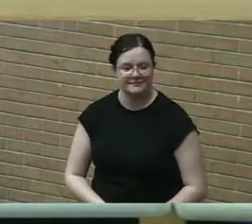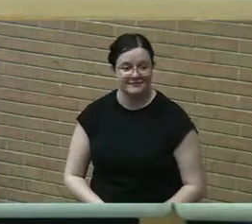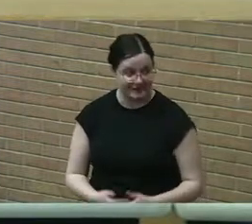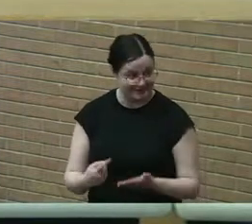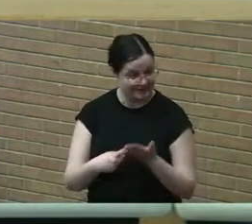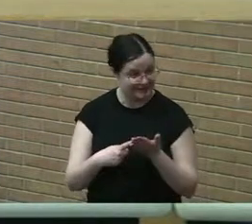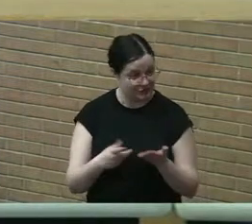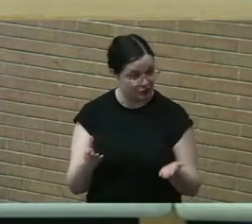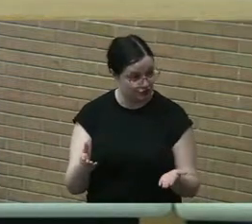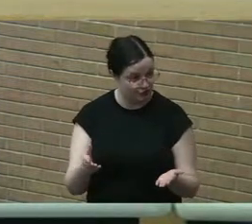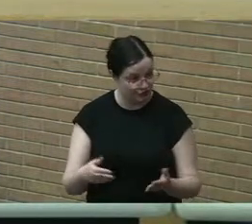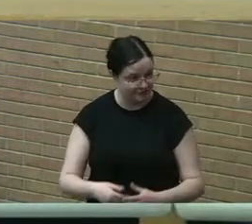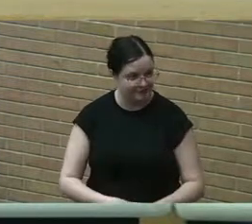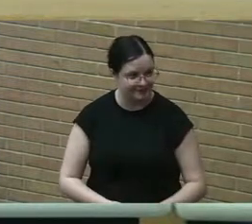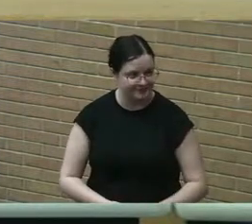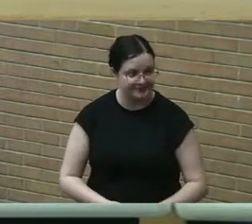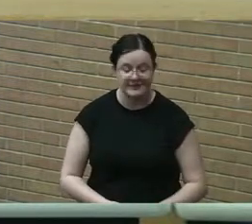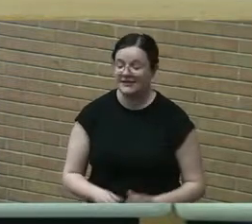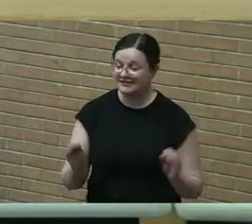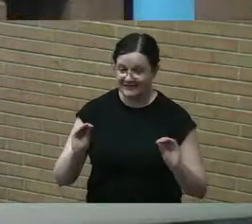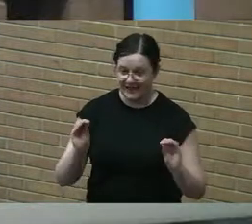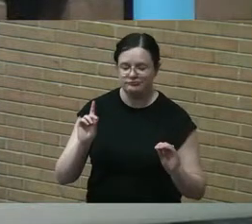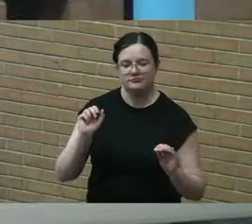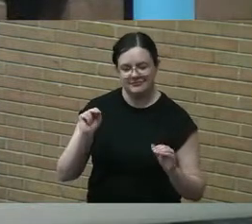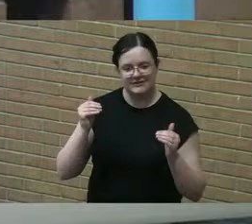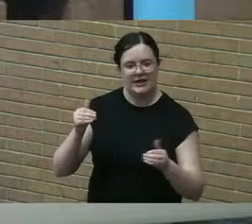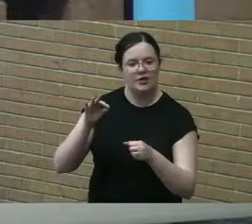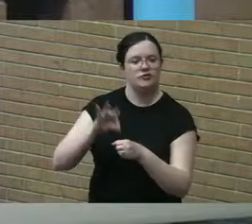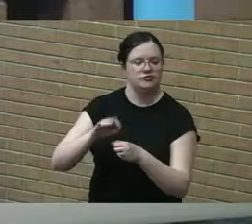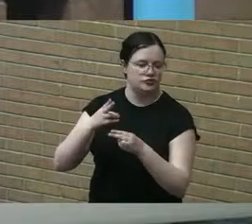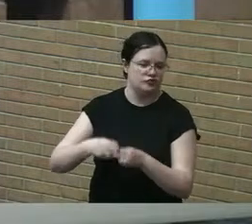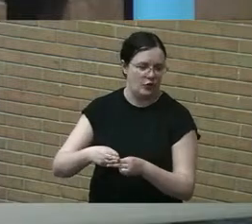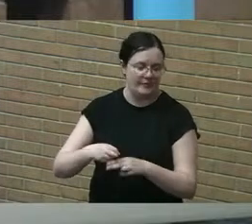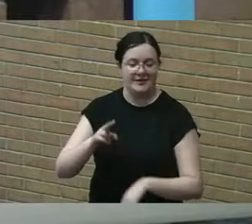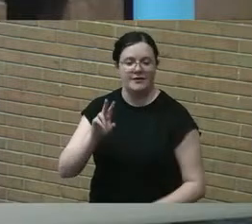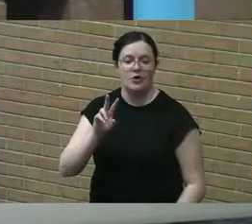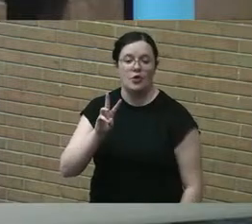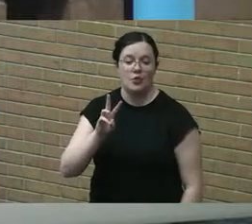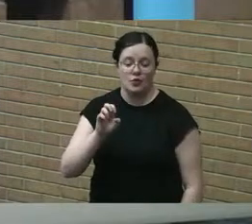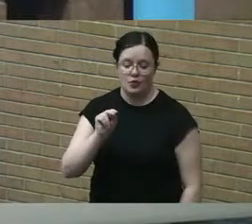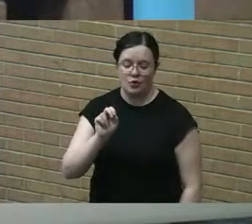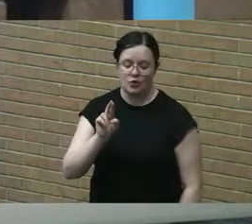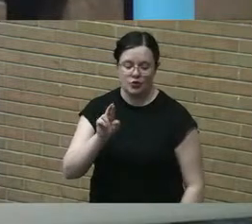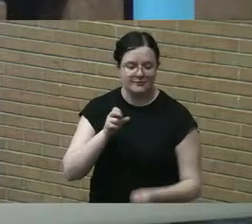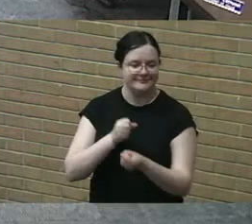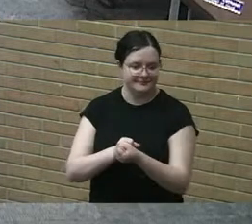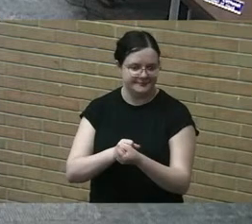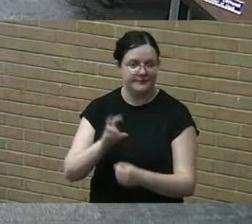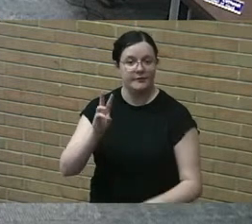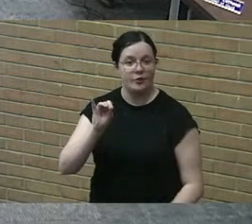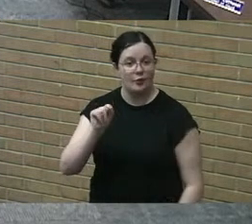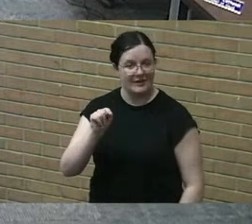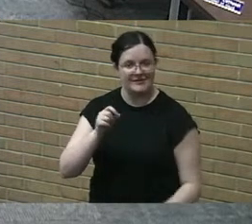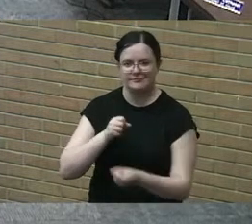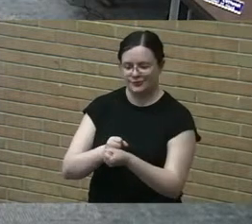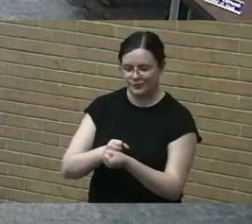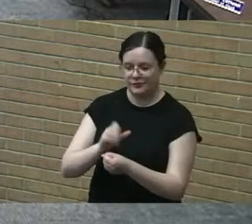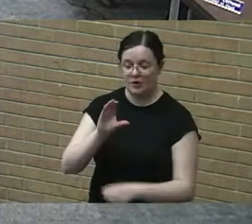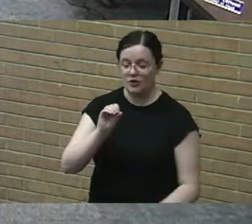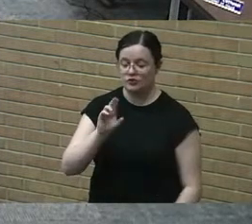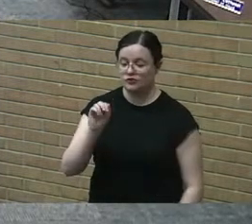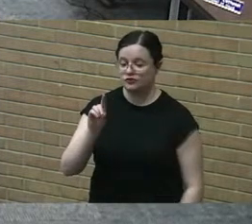Discussion? Hearing none, Dan, please call the roll. Councilmember Werner? Aye. Councilmember Wilt? Aye. Councilmember Corrado?